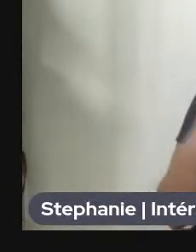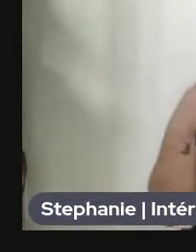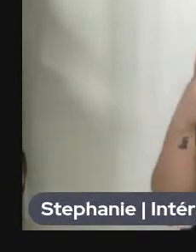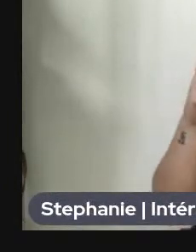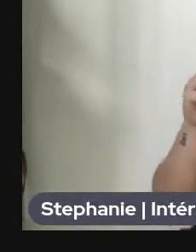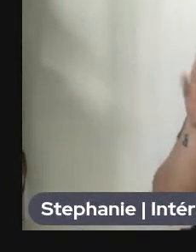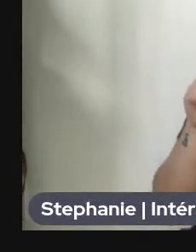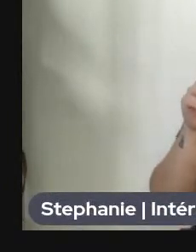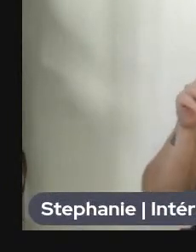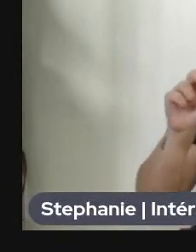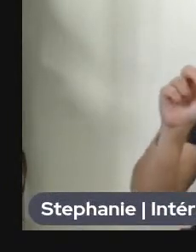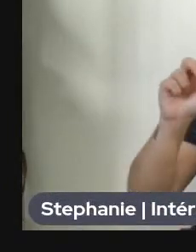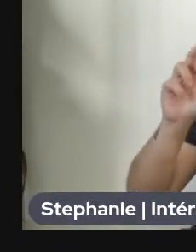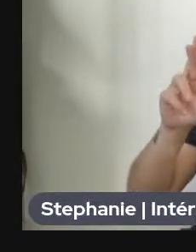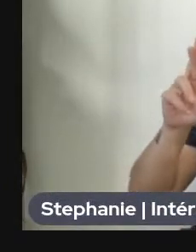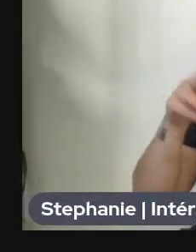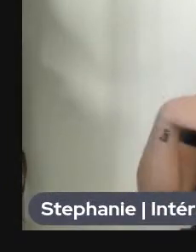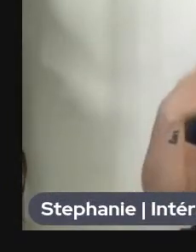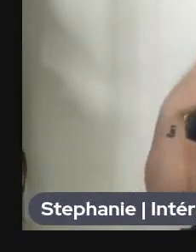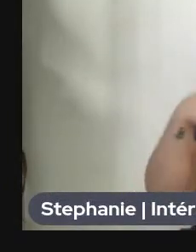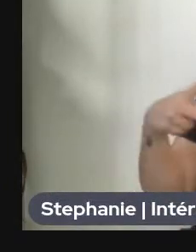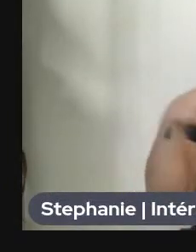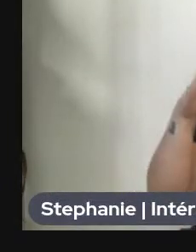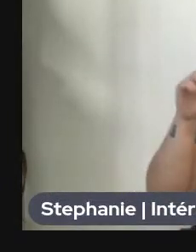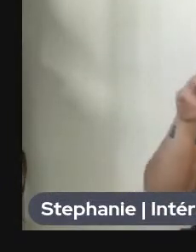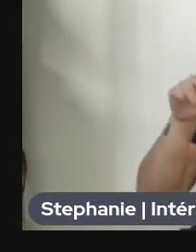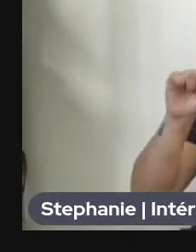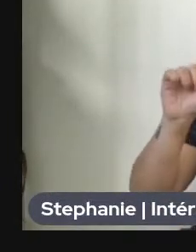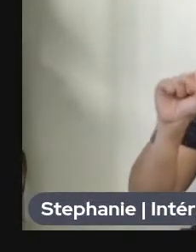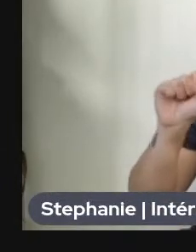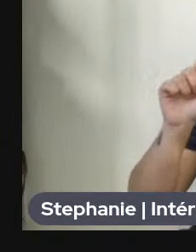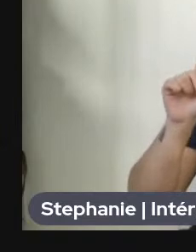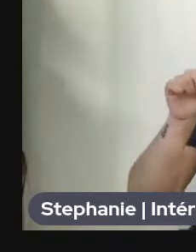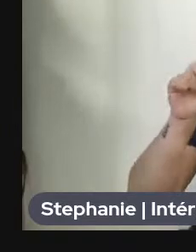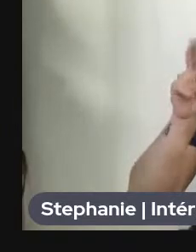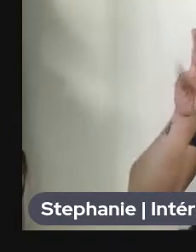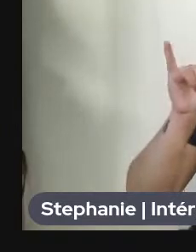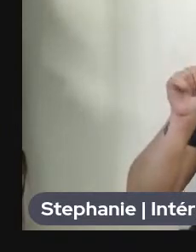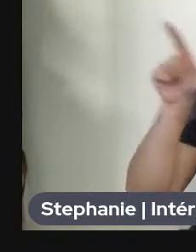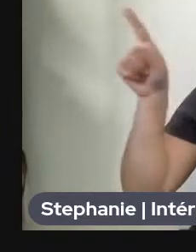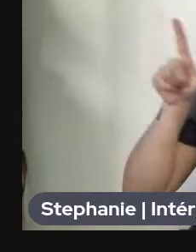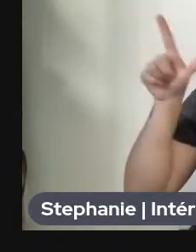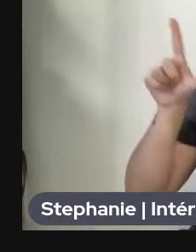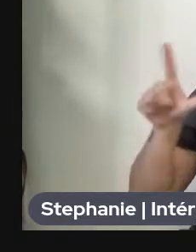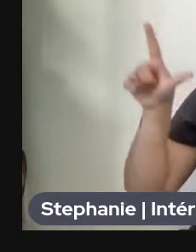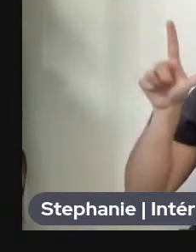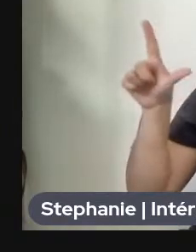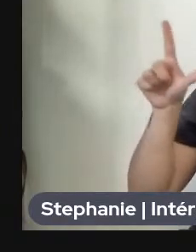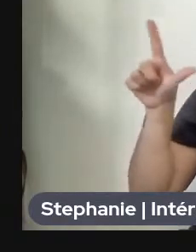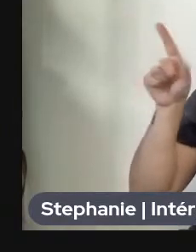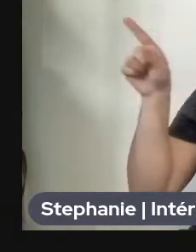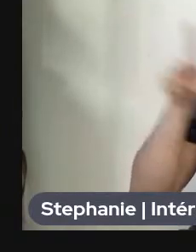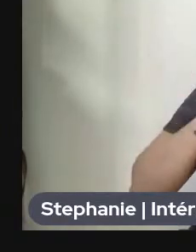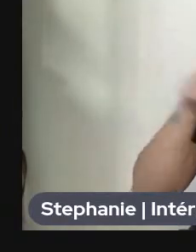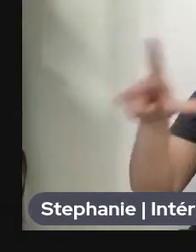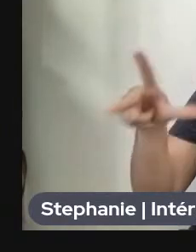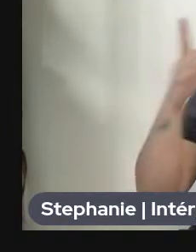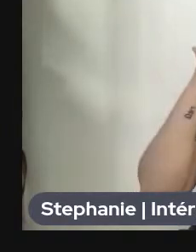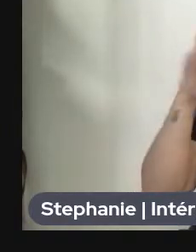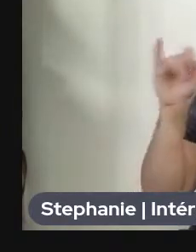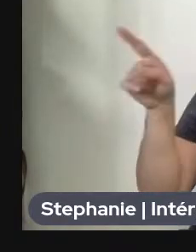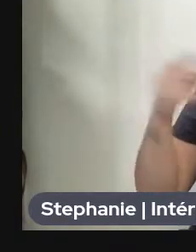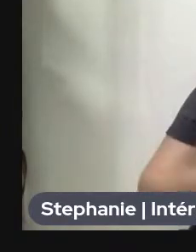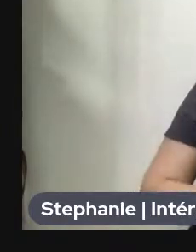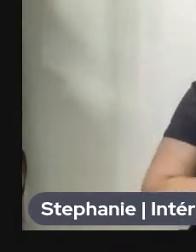Gouveia from Lisbon. I não sei se você está em Lisboa. Não estou.